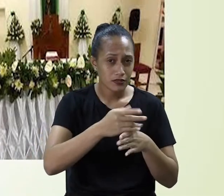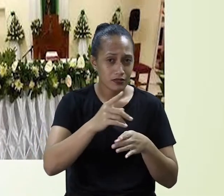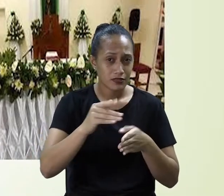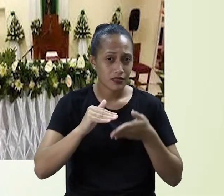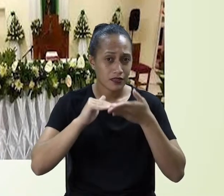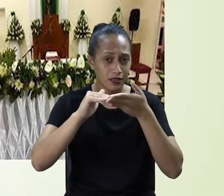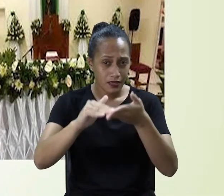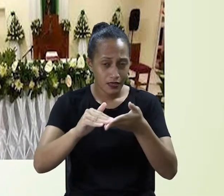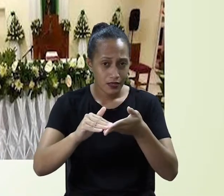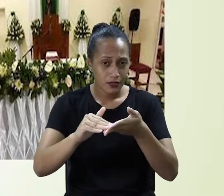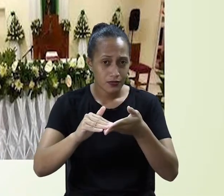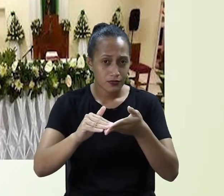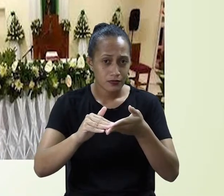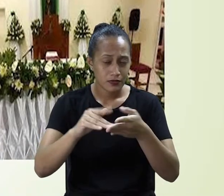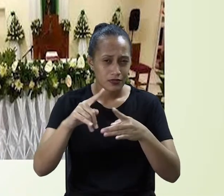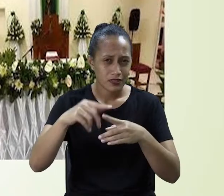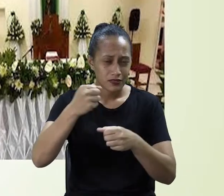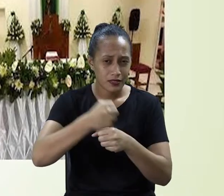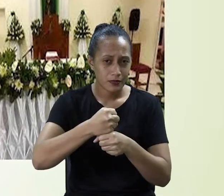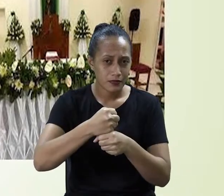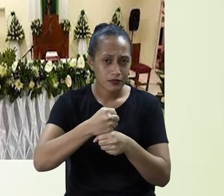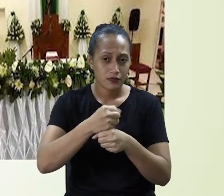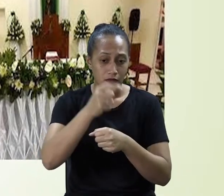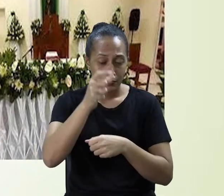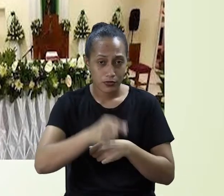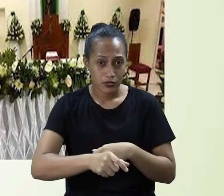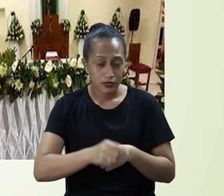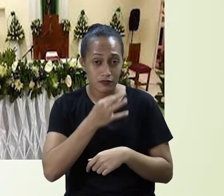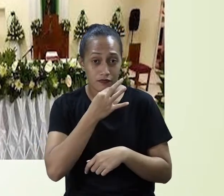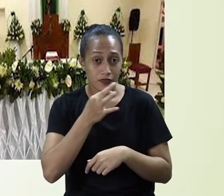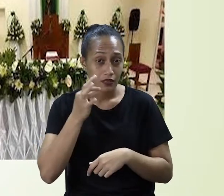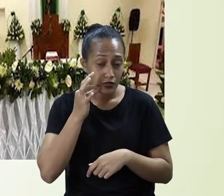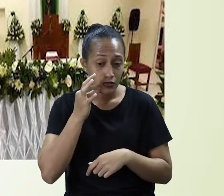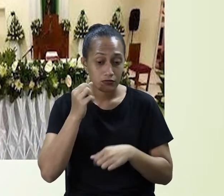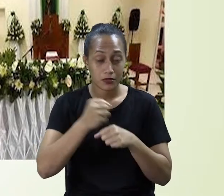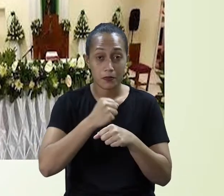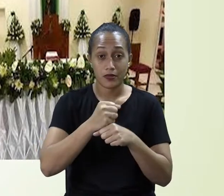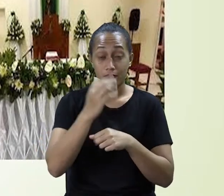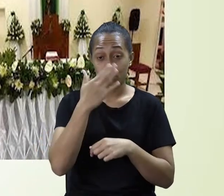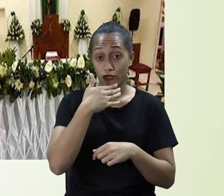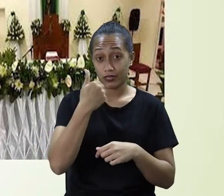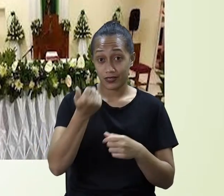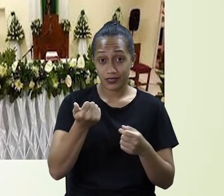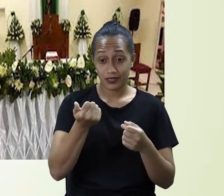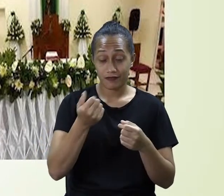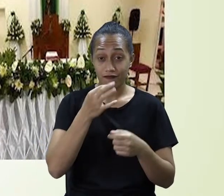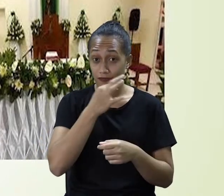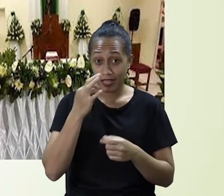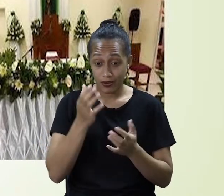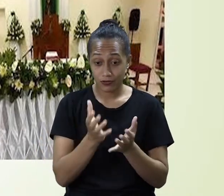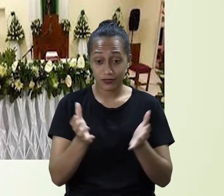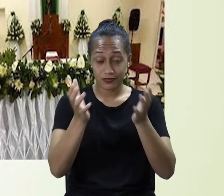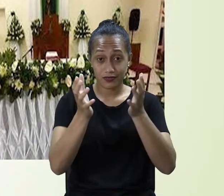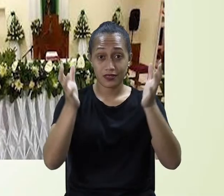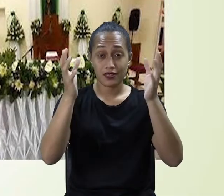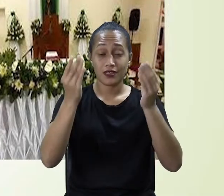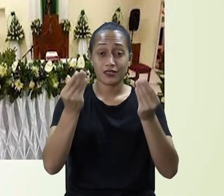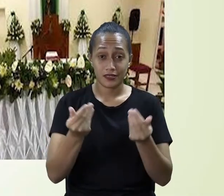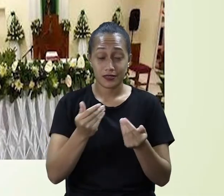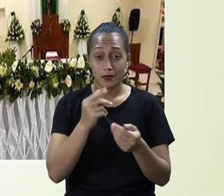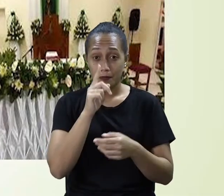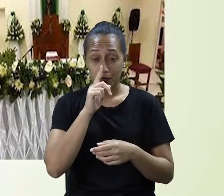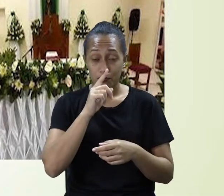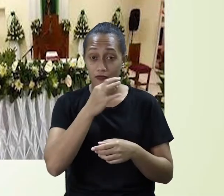a florist is a producer who makes pretty bouquets. Some florists manage shop and selling